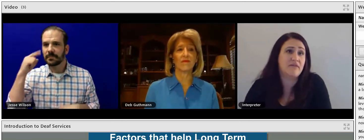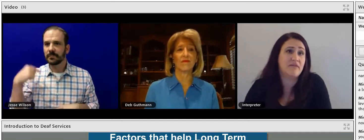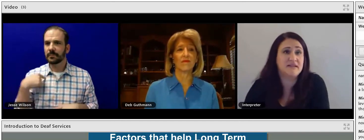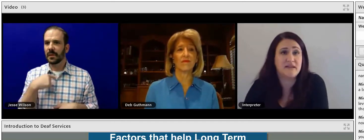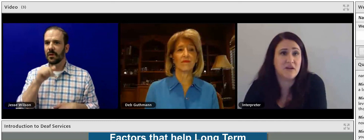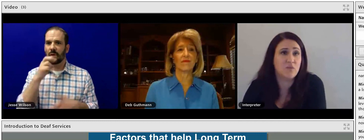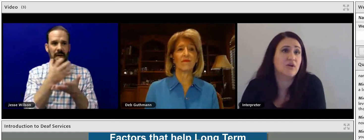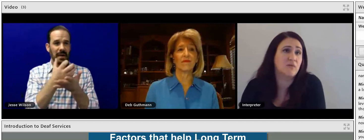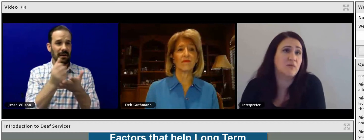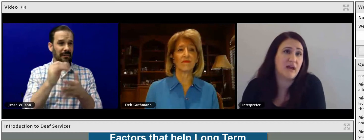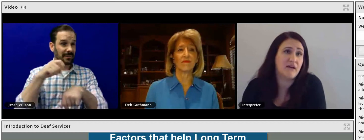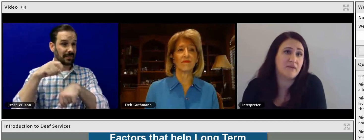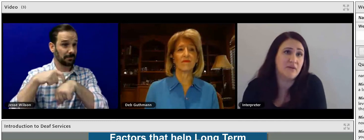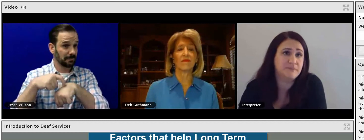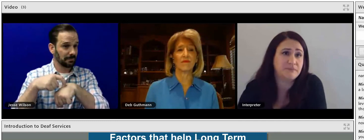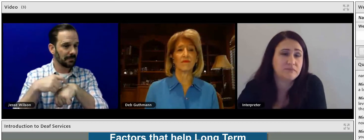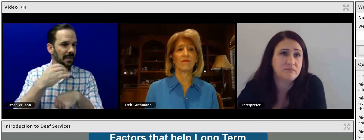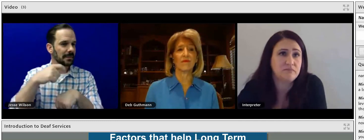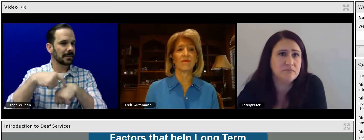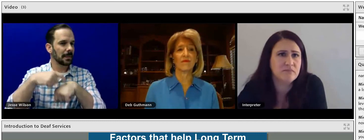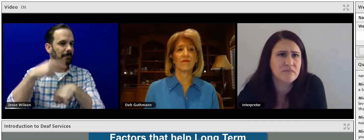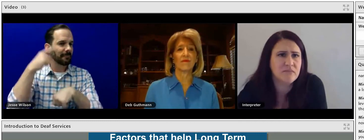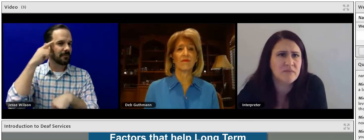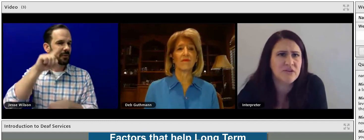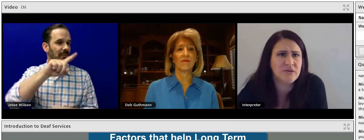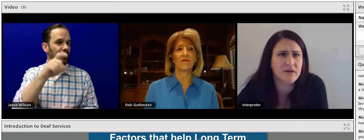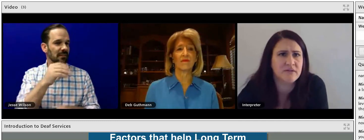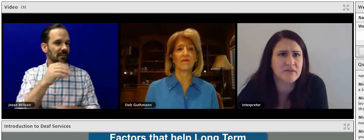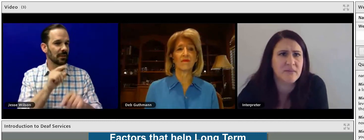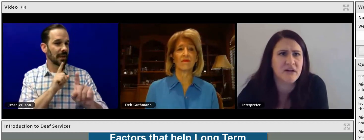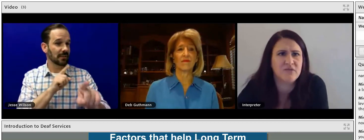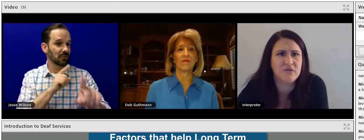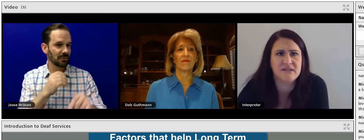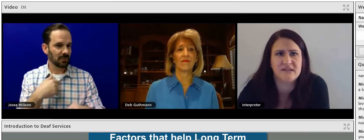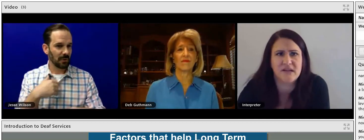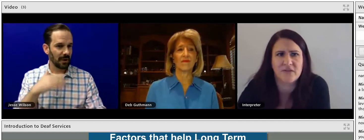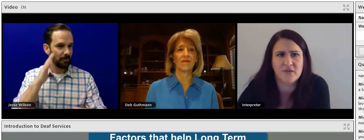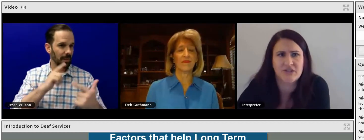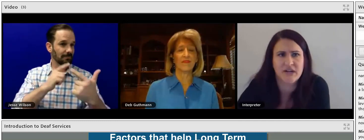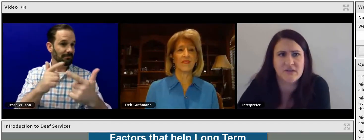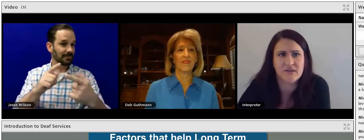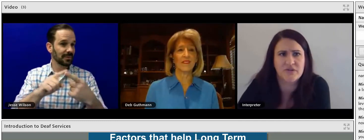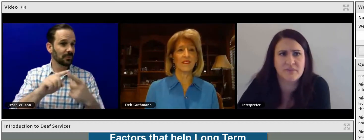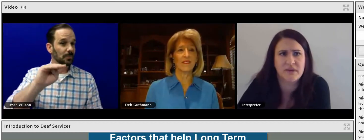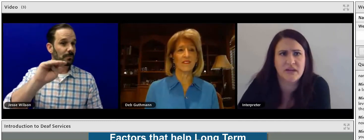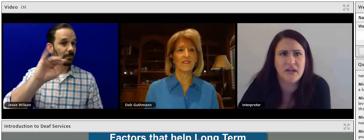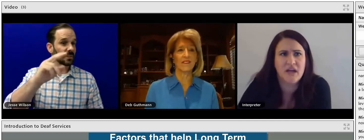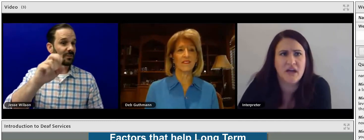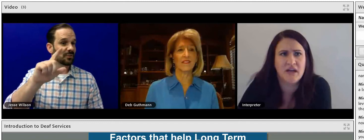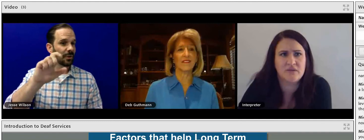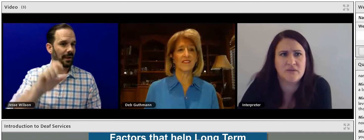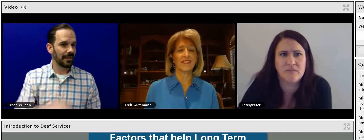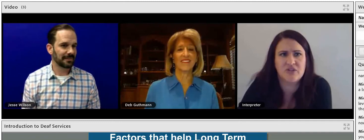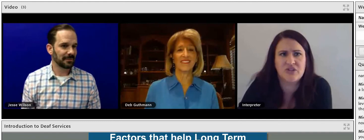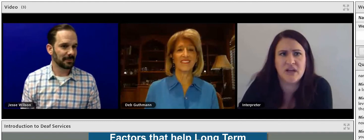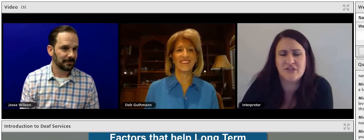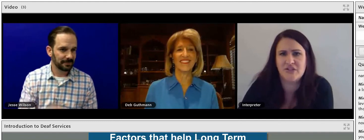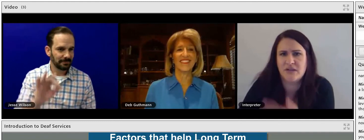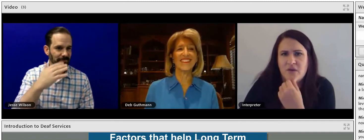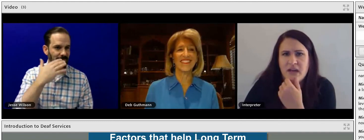in a way of like seeking work or what have you. I'm not sure we are at time, but I don't know if this is time for the question and answer portion, but I